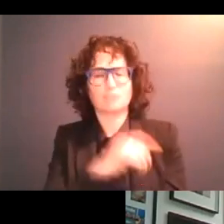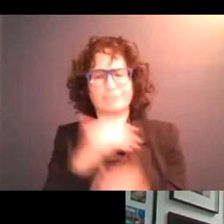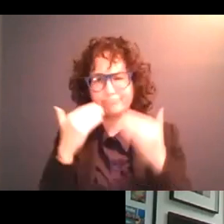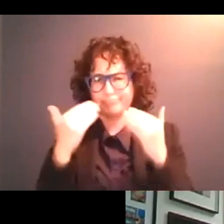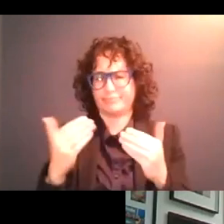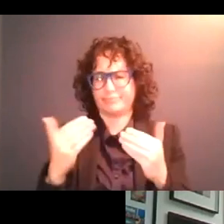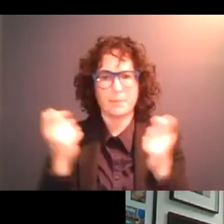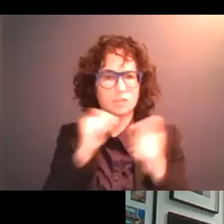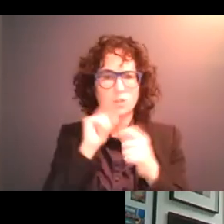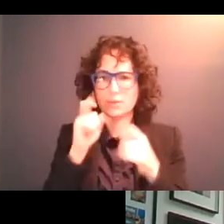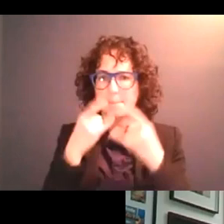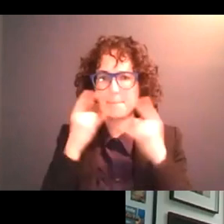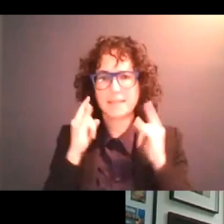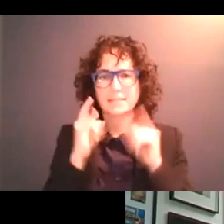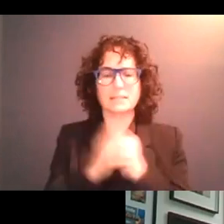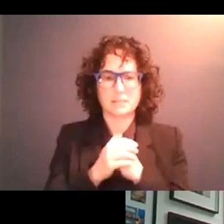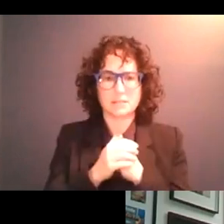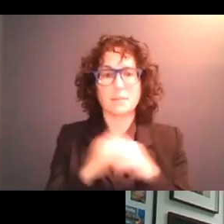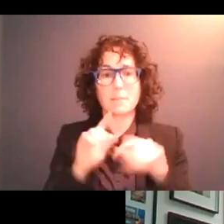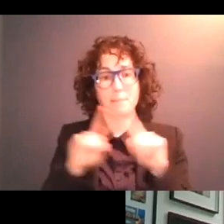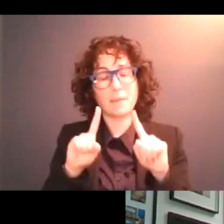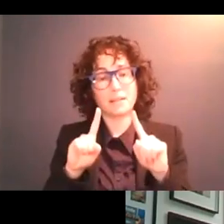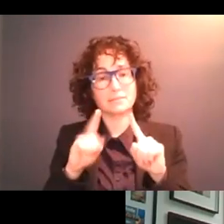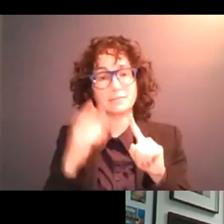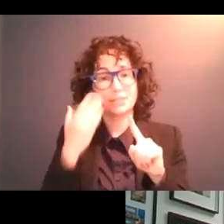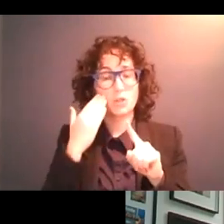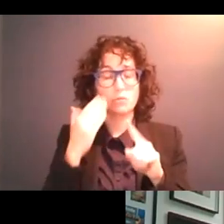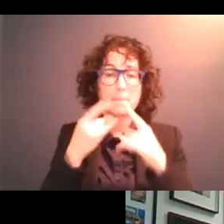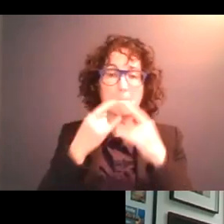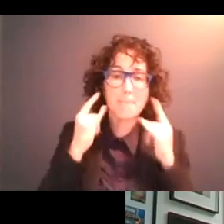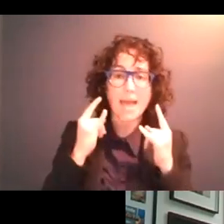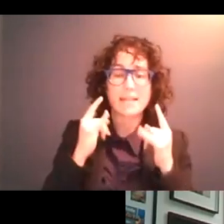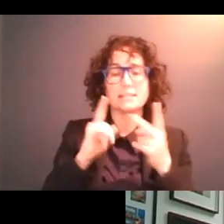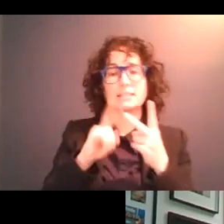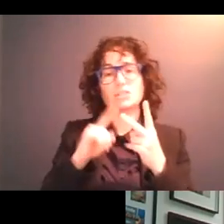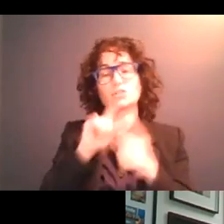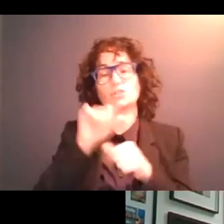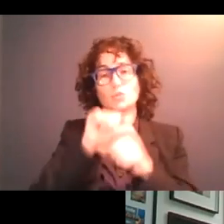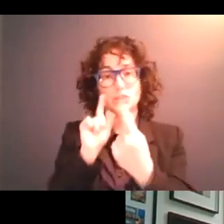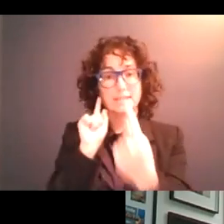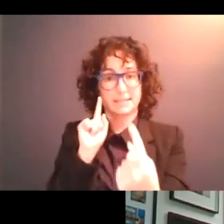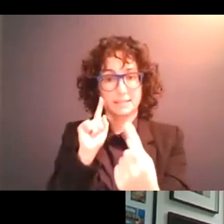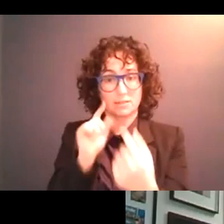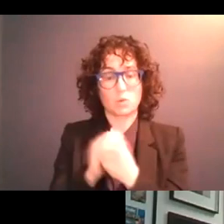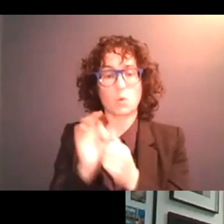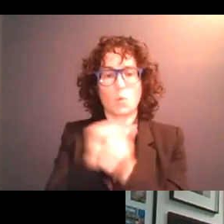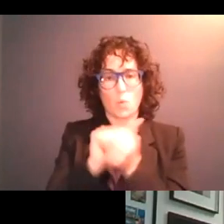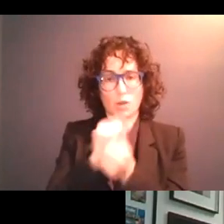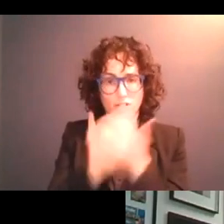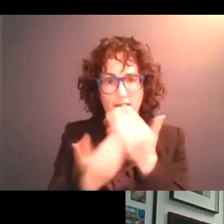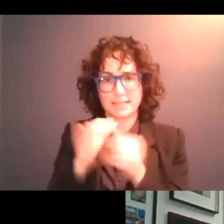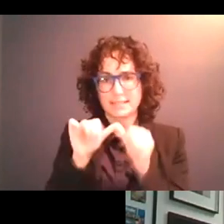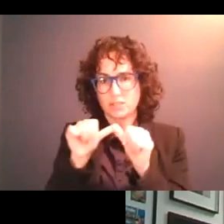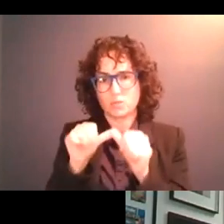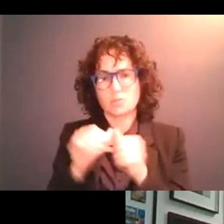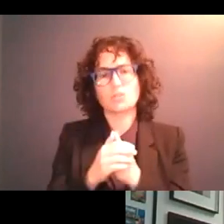without watching for mitigation preventions, which is using your mask, social distancing, or washing your hands continuously. You